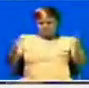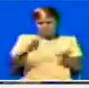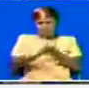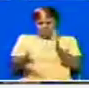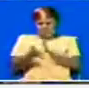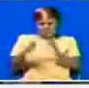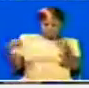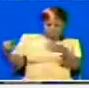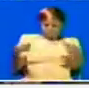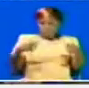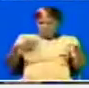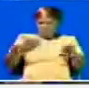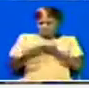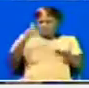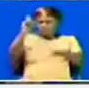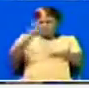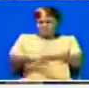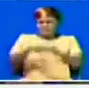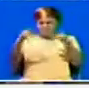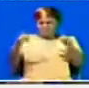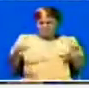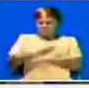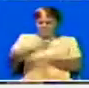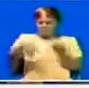kusuasua hadi matakwa yao yote yatakapotekelezwa.